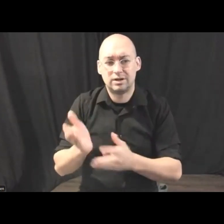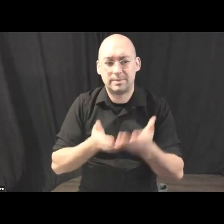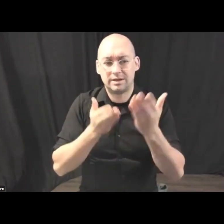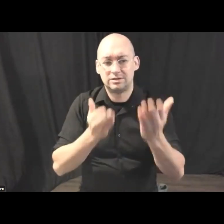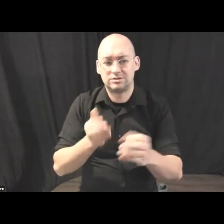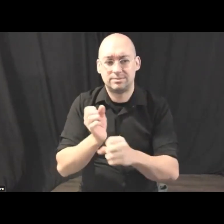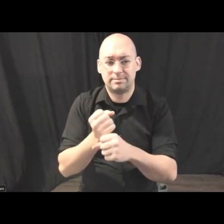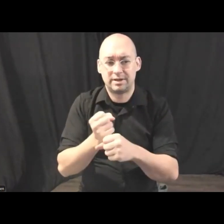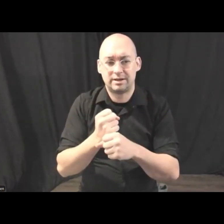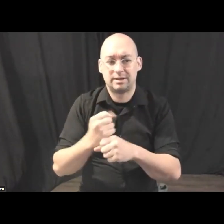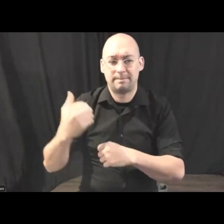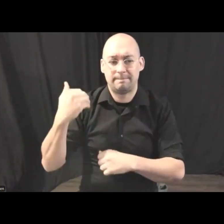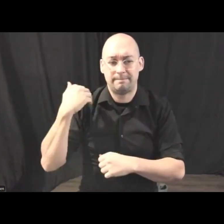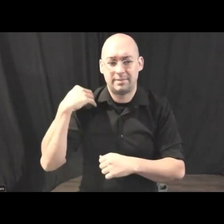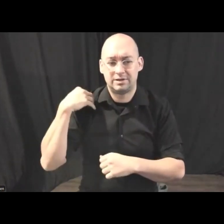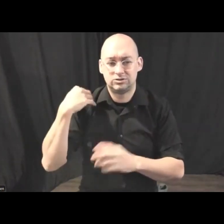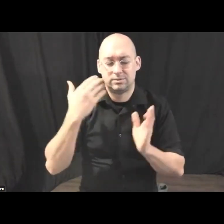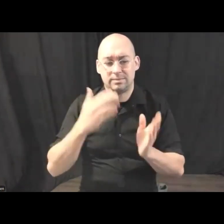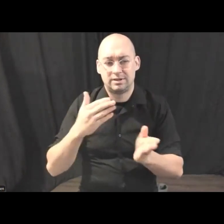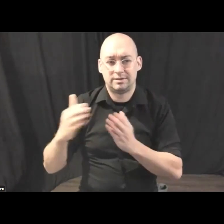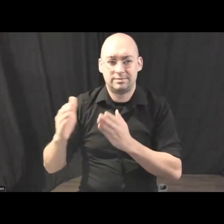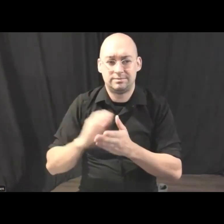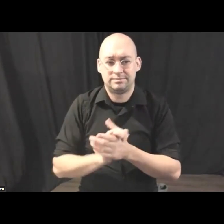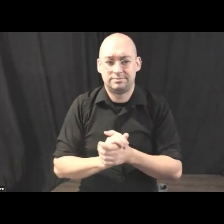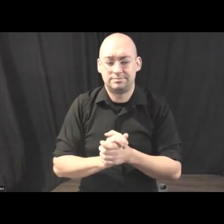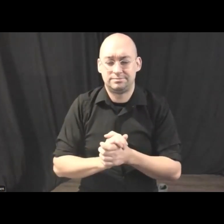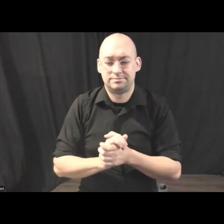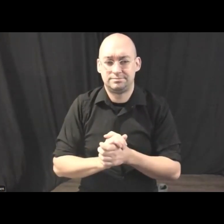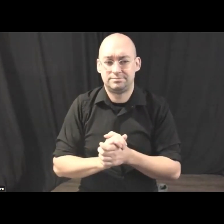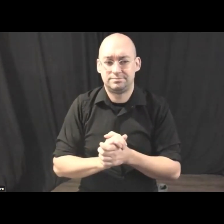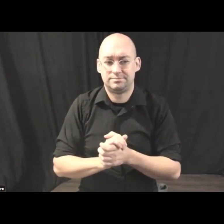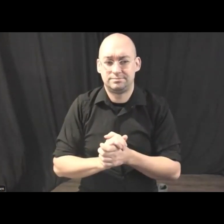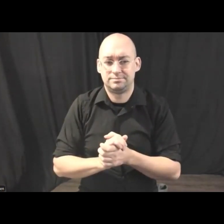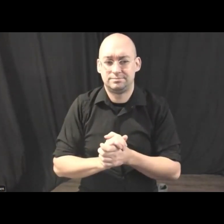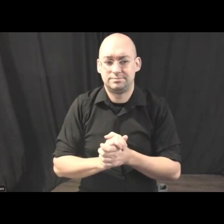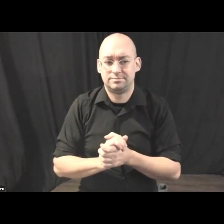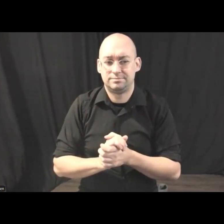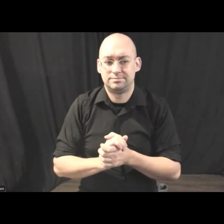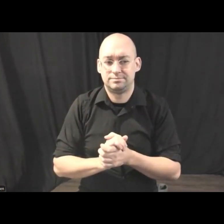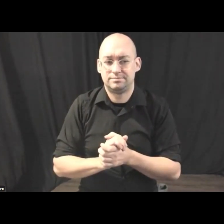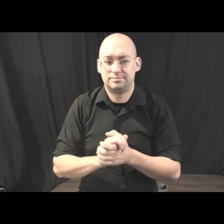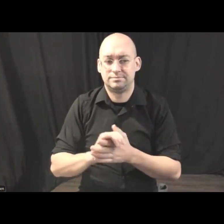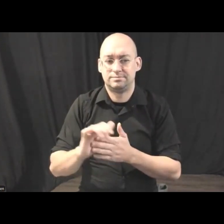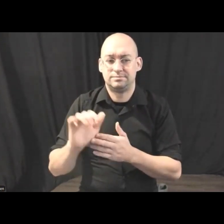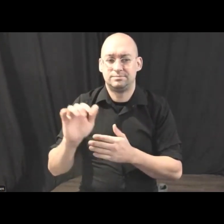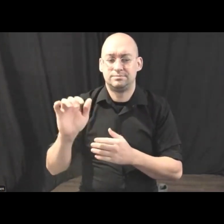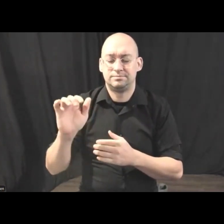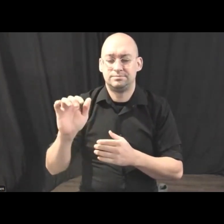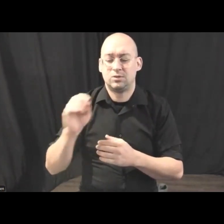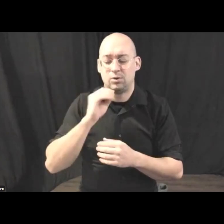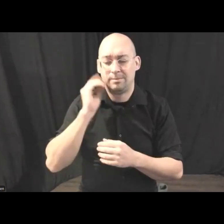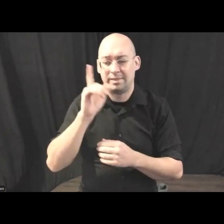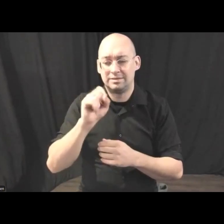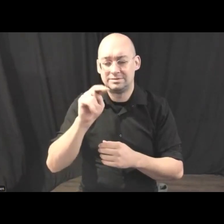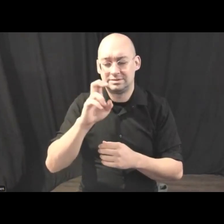Plan Aging Day of Action, both in the LTSS, the home care, preventing and ending older adult homelessness. And again,